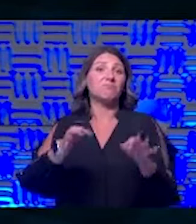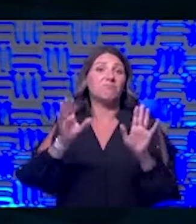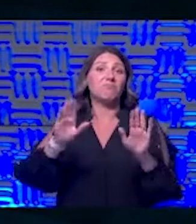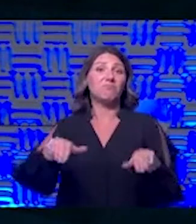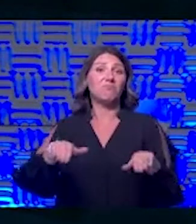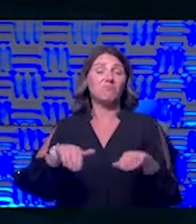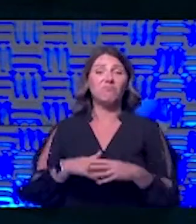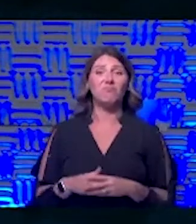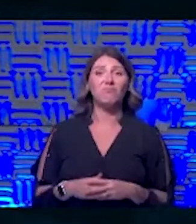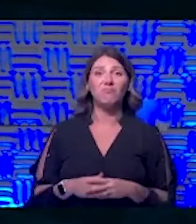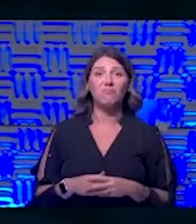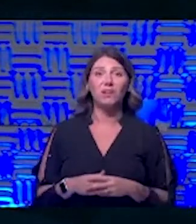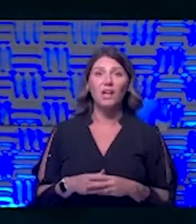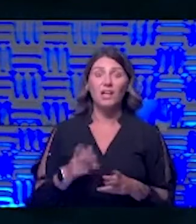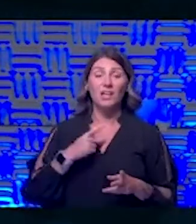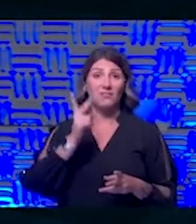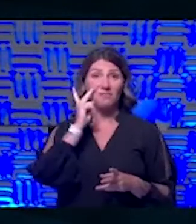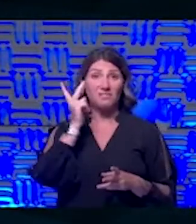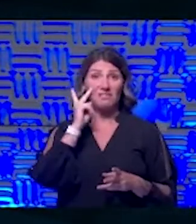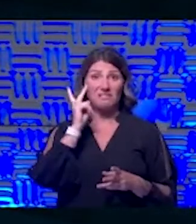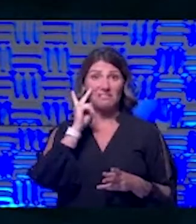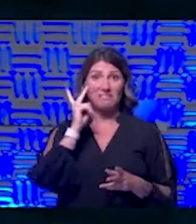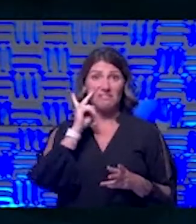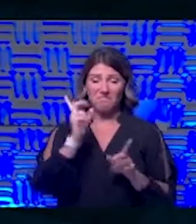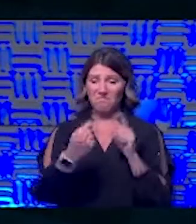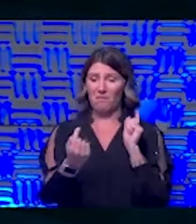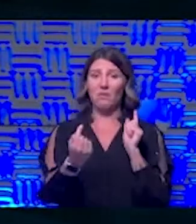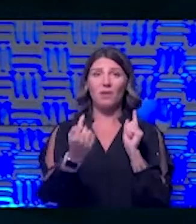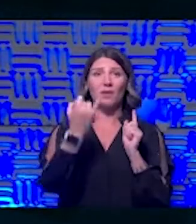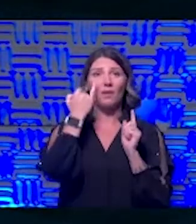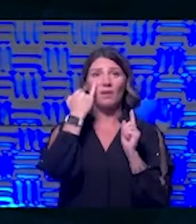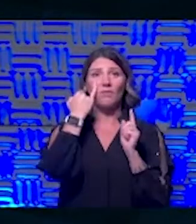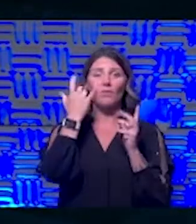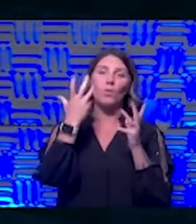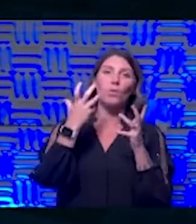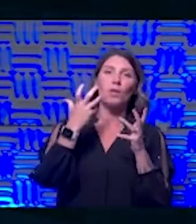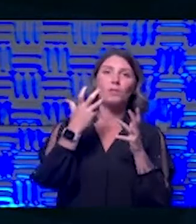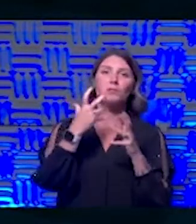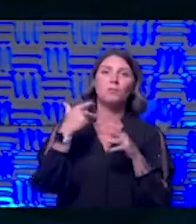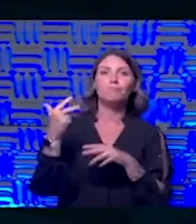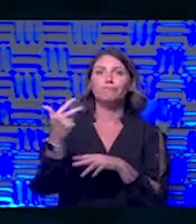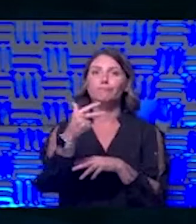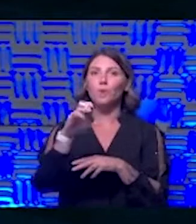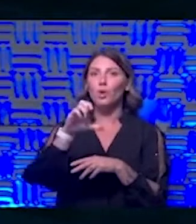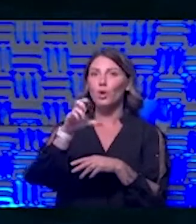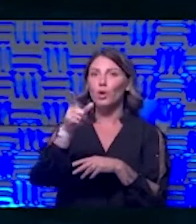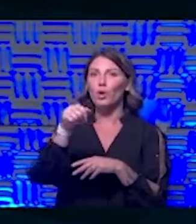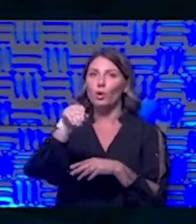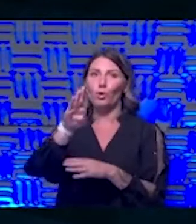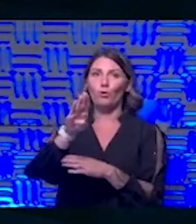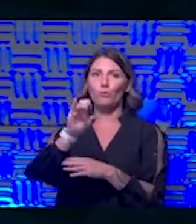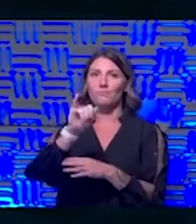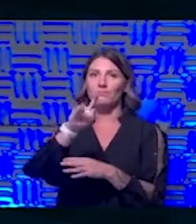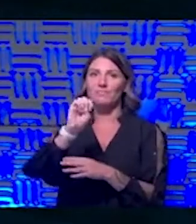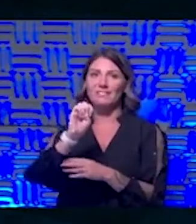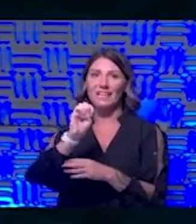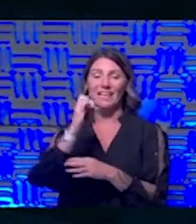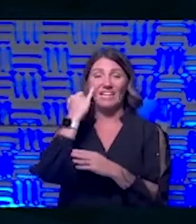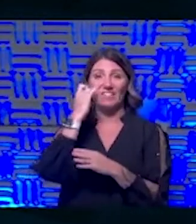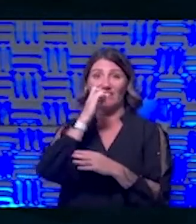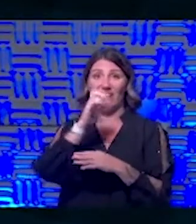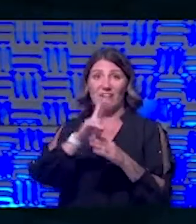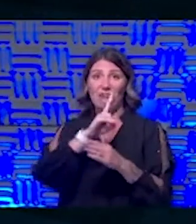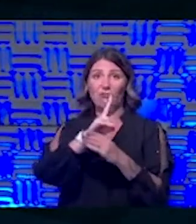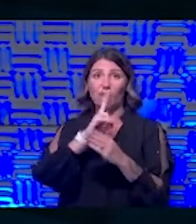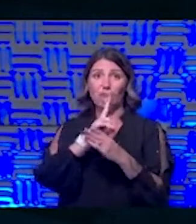the last 2 weeks where, if you went to go pick up curbside, if you didn't have a mask 2 weeks ago, you were